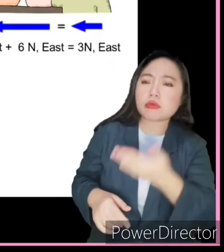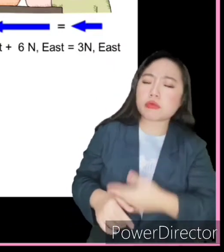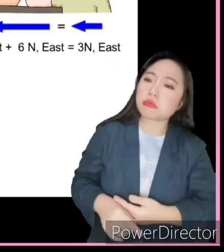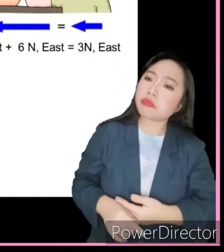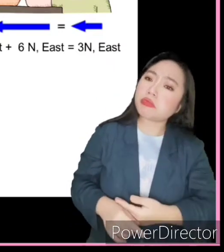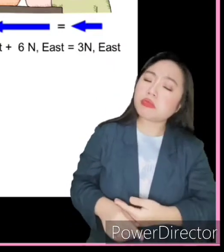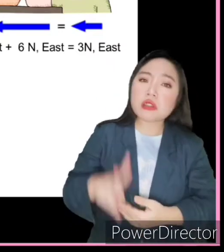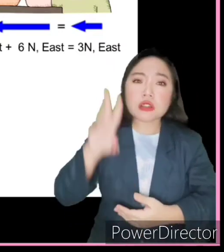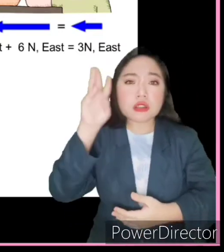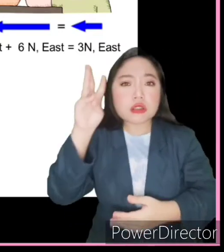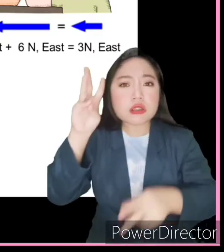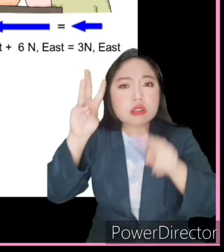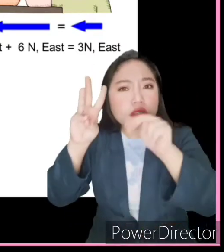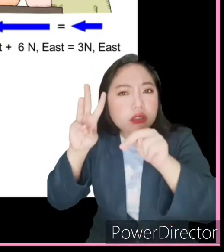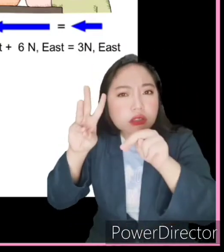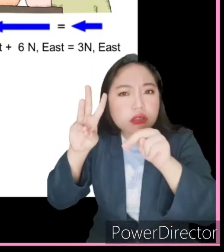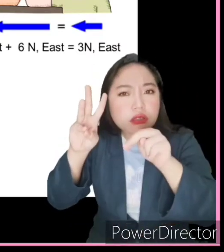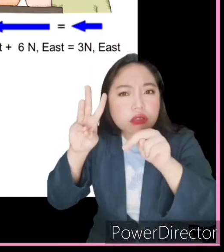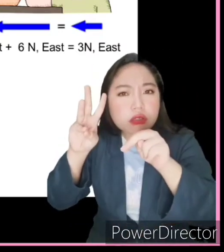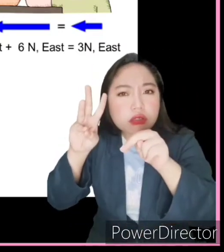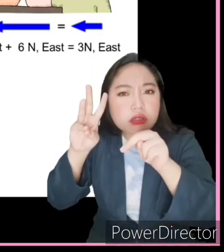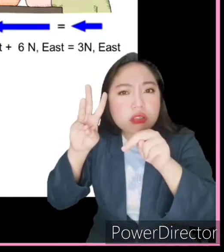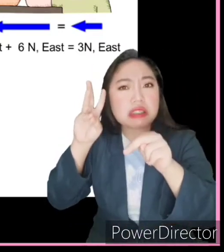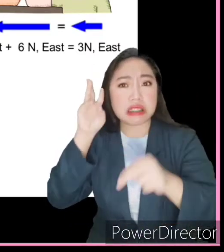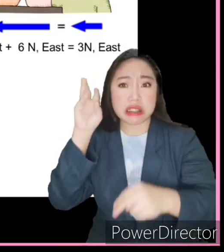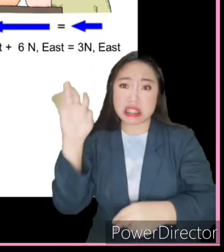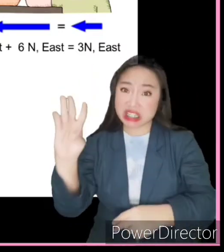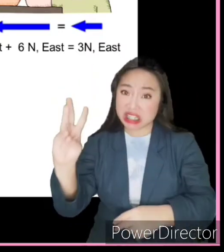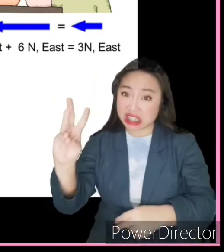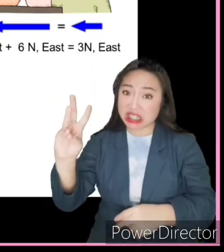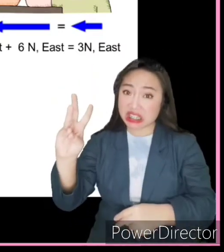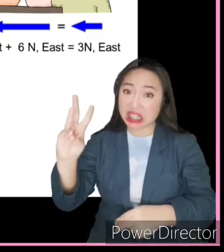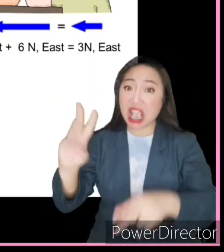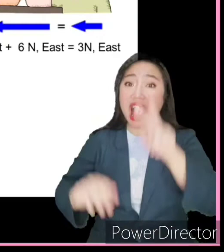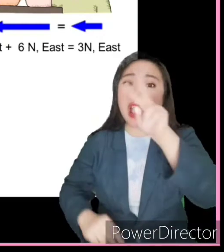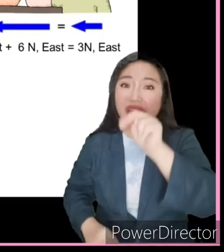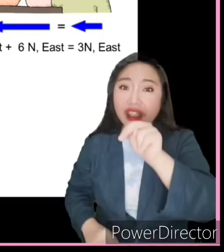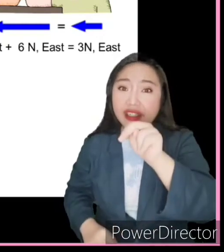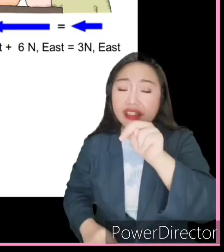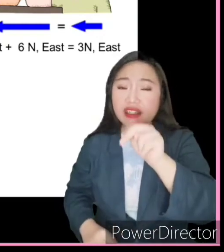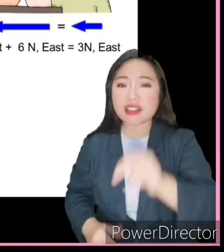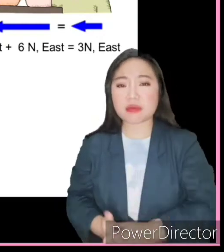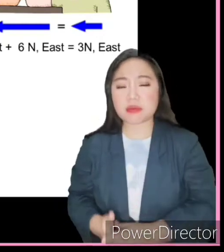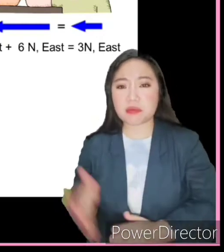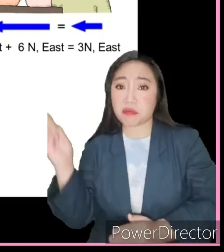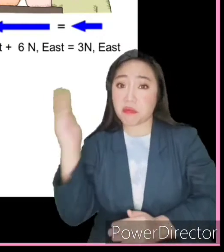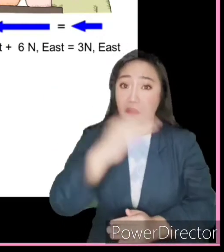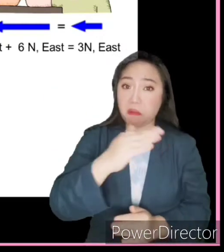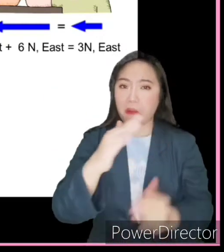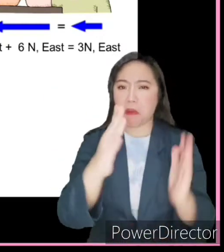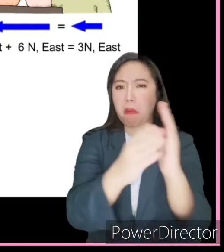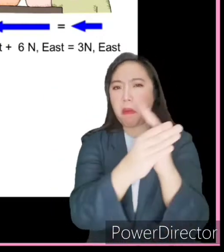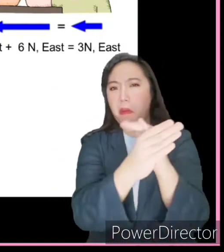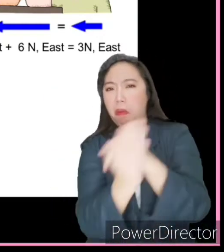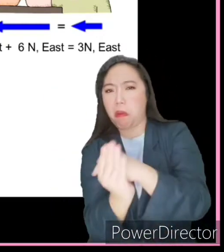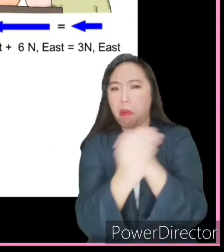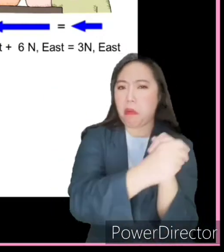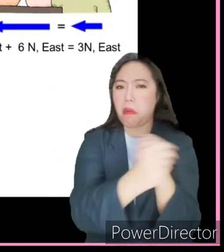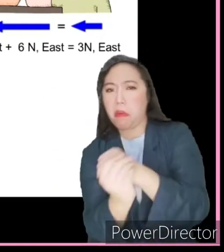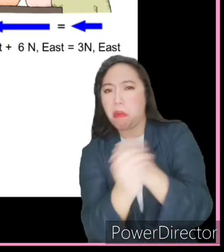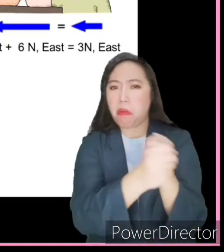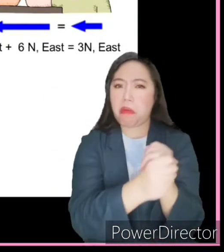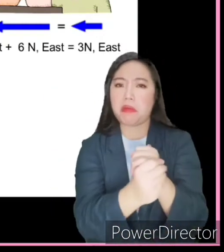But the other guy is exerting 6 newtons. 6 newtons of force, which